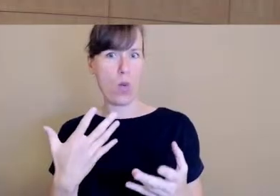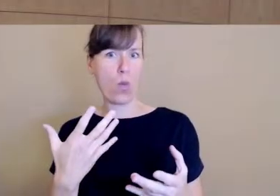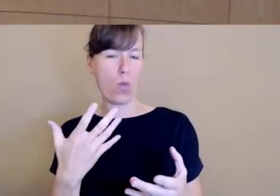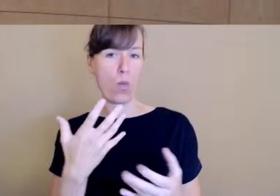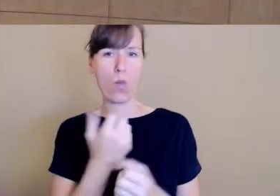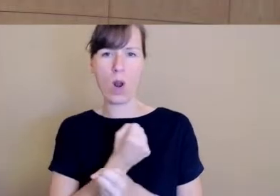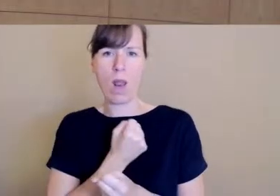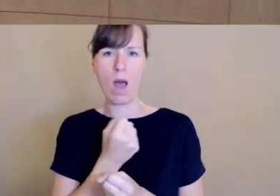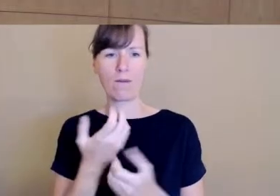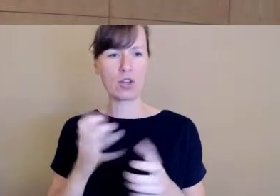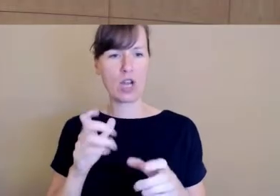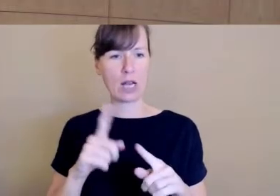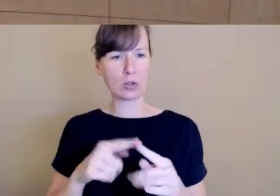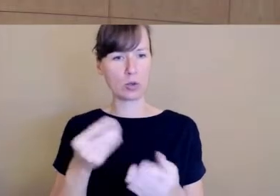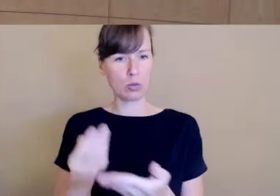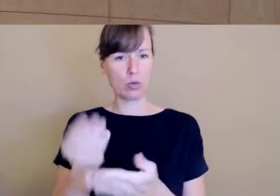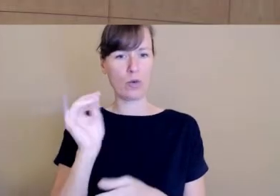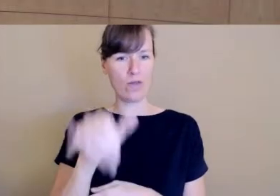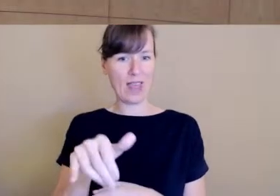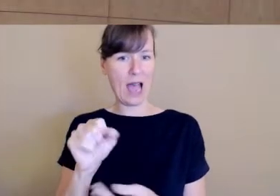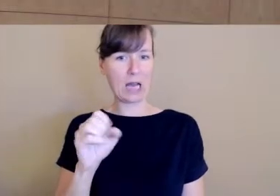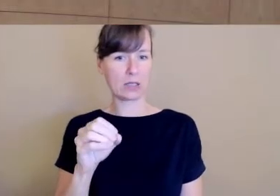reconsideration for the grants.